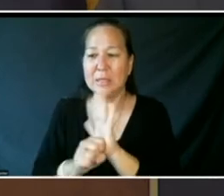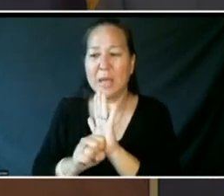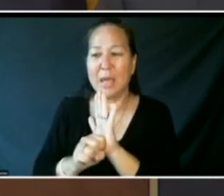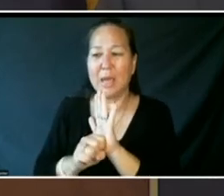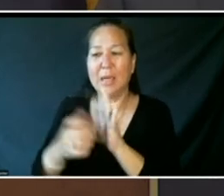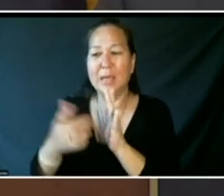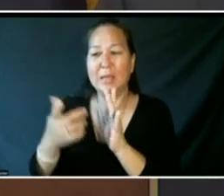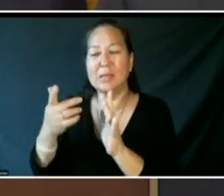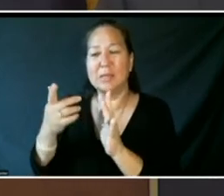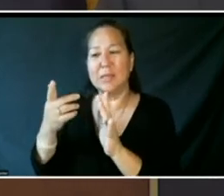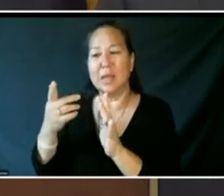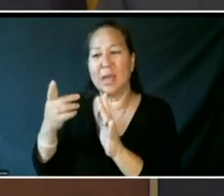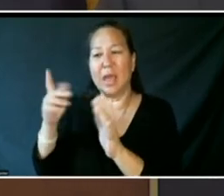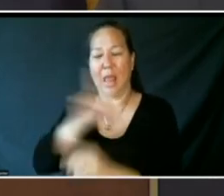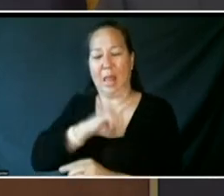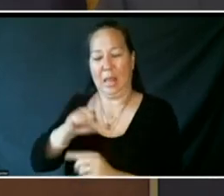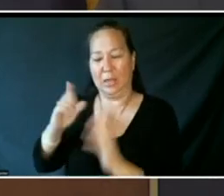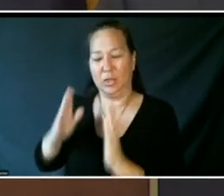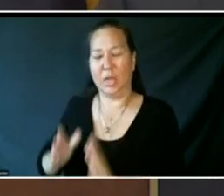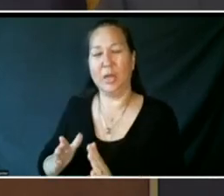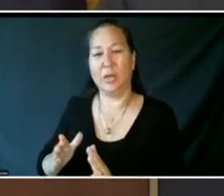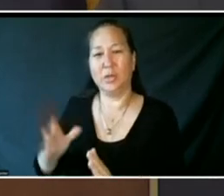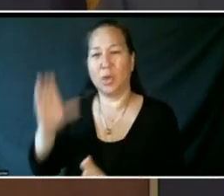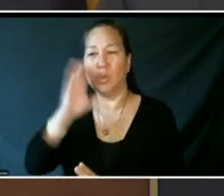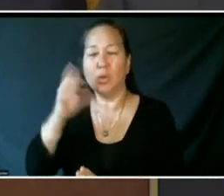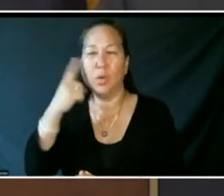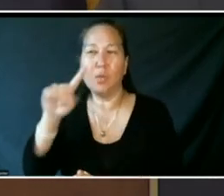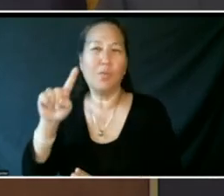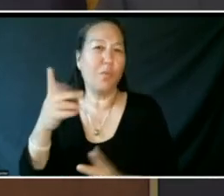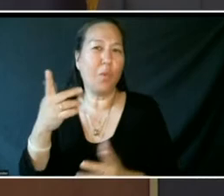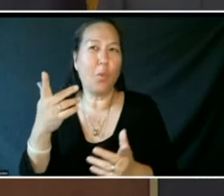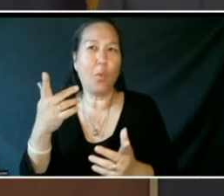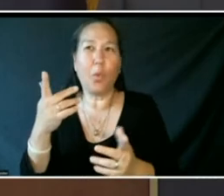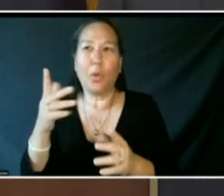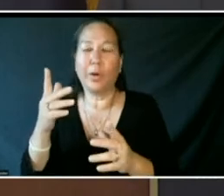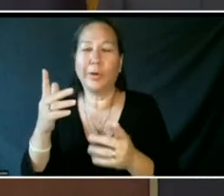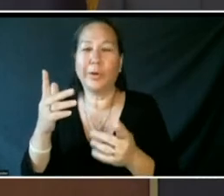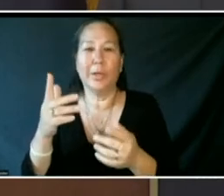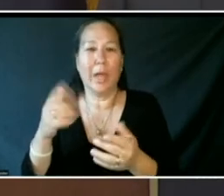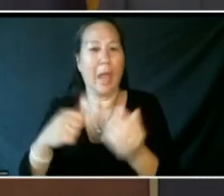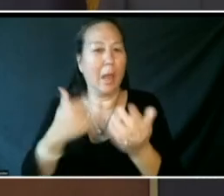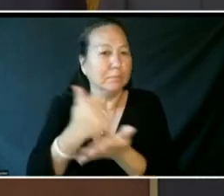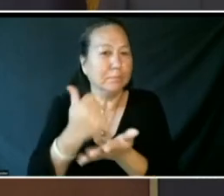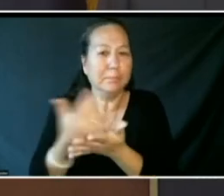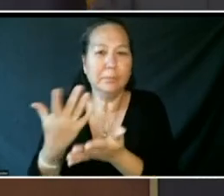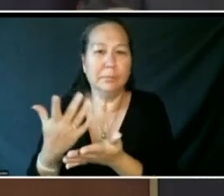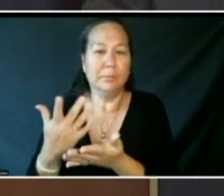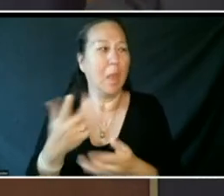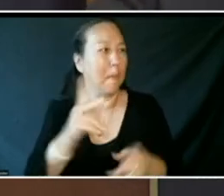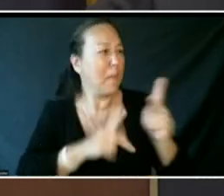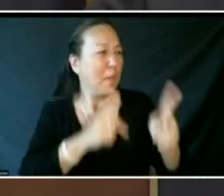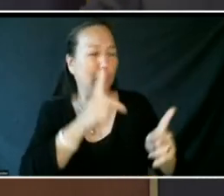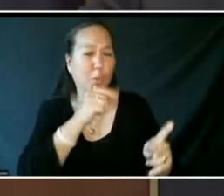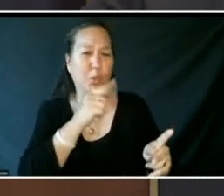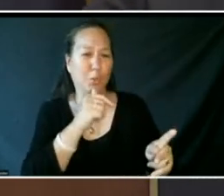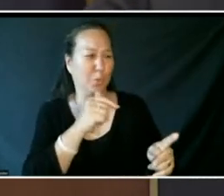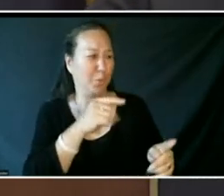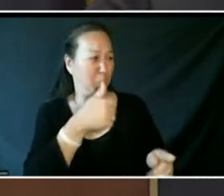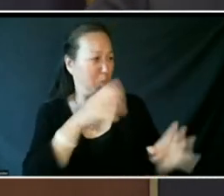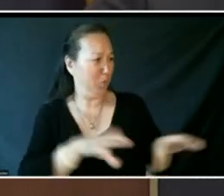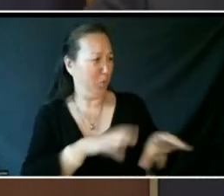elections officials. Even local elections workers, diligently doing their jobs, were accused of being